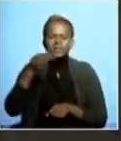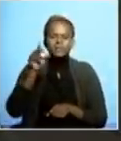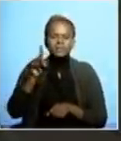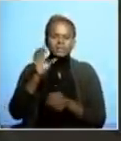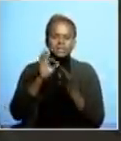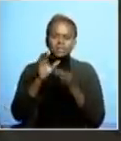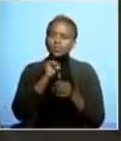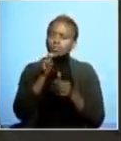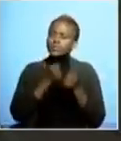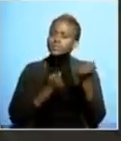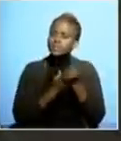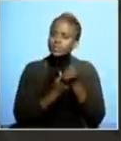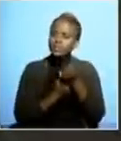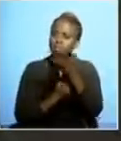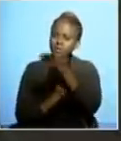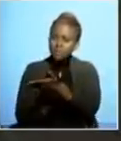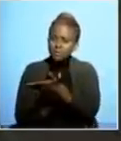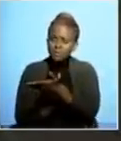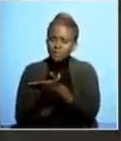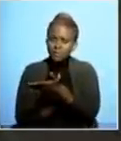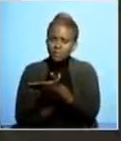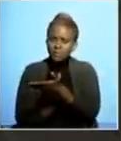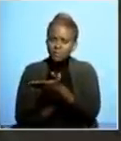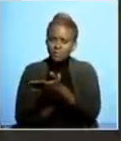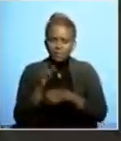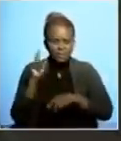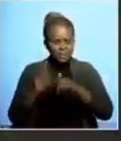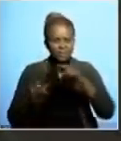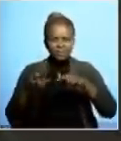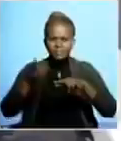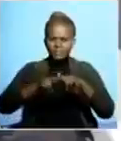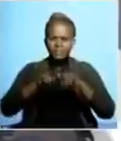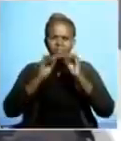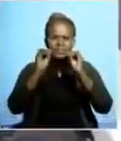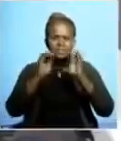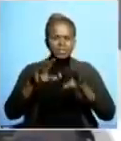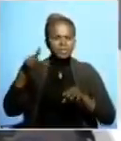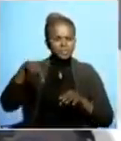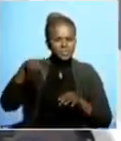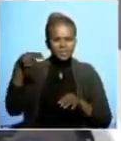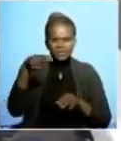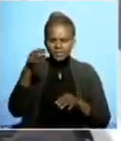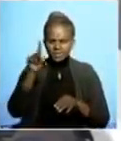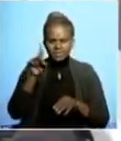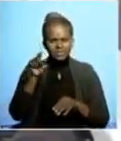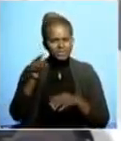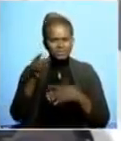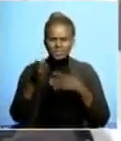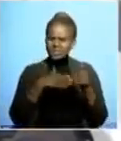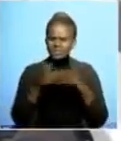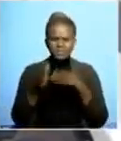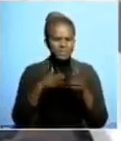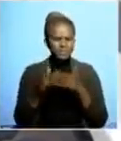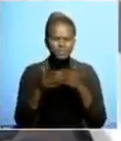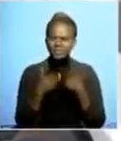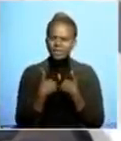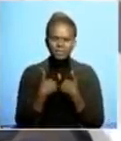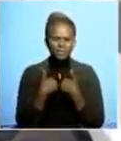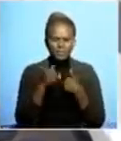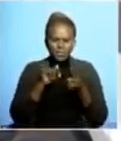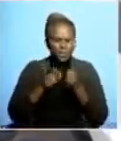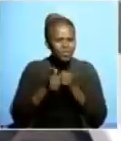support her, we can't increase the salaries of that PhD holder. It's as simple as that. Why is there a problem